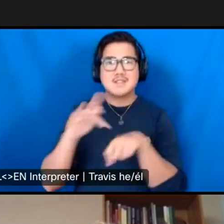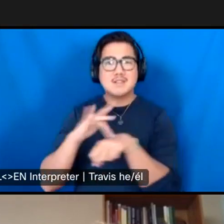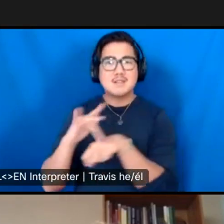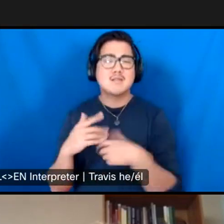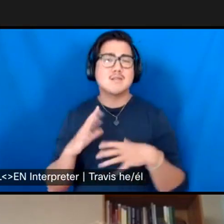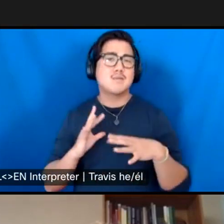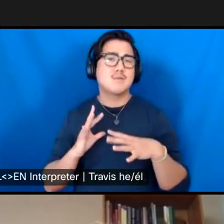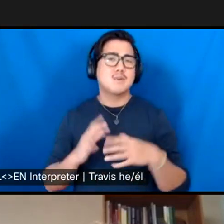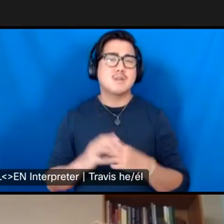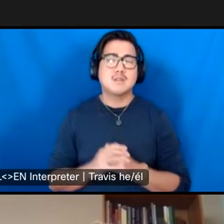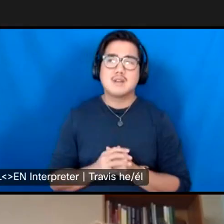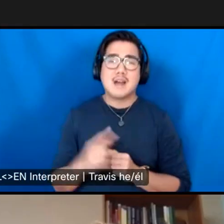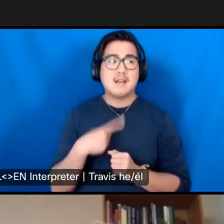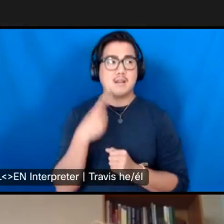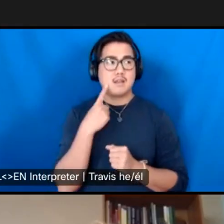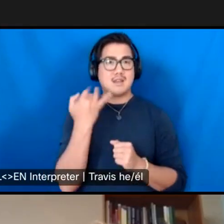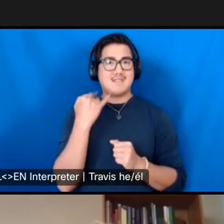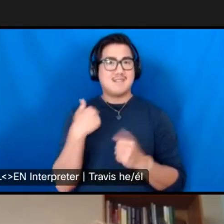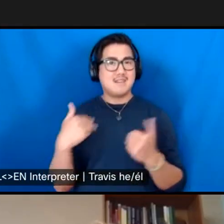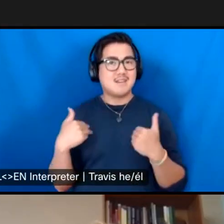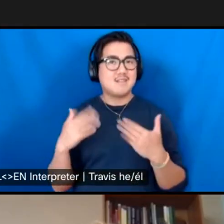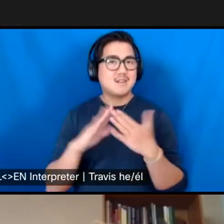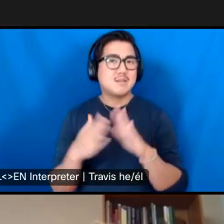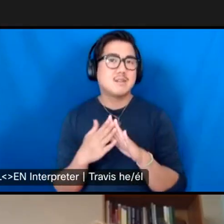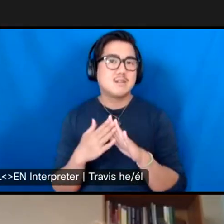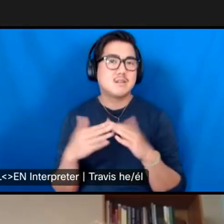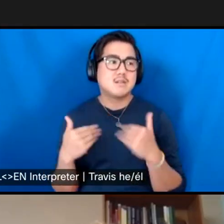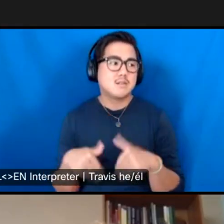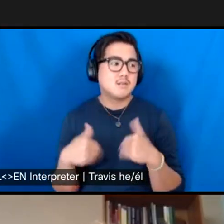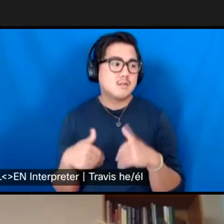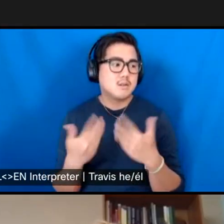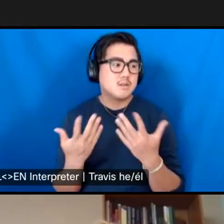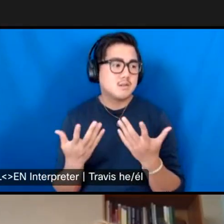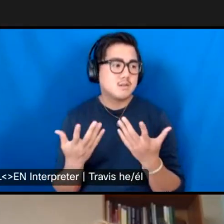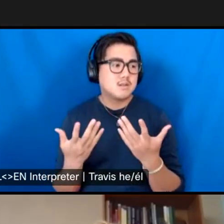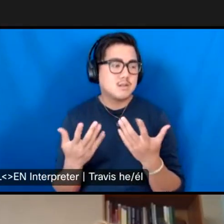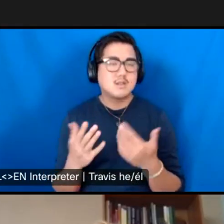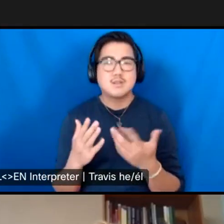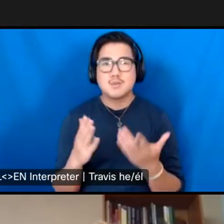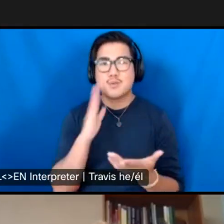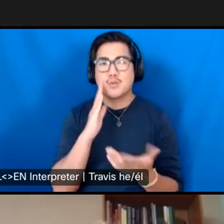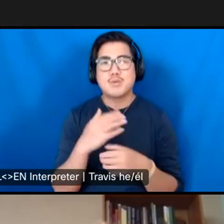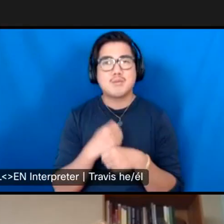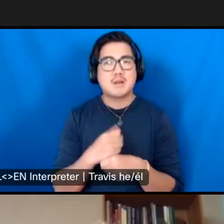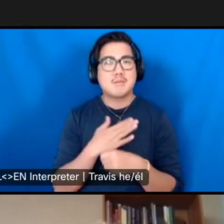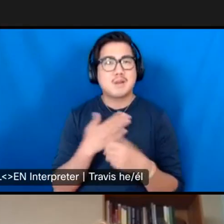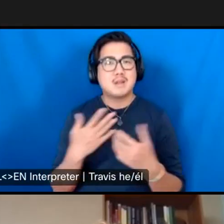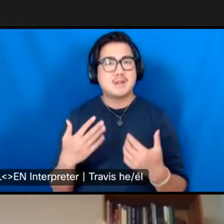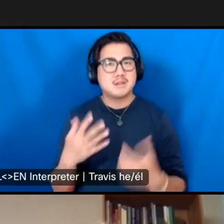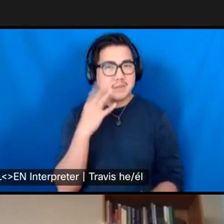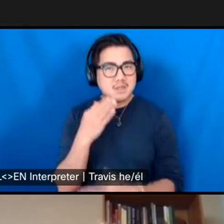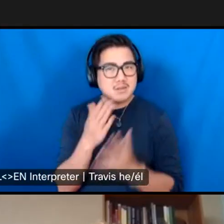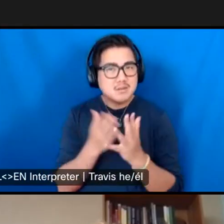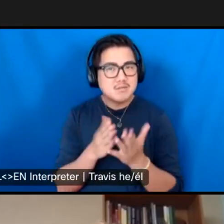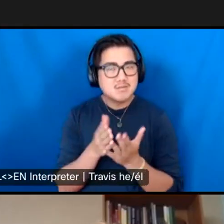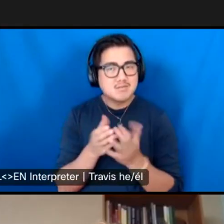I think, a even another, just, yeah, enriching experience. So I'm grateful for all of the